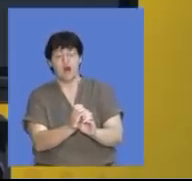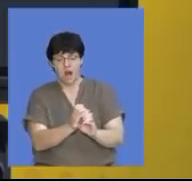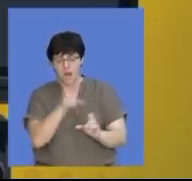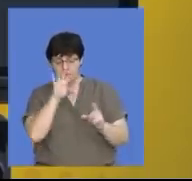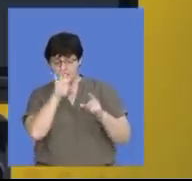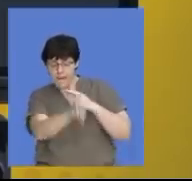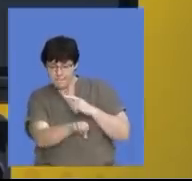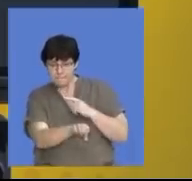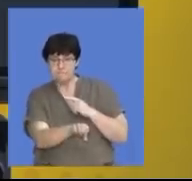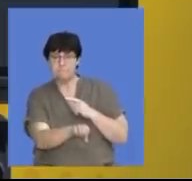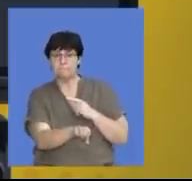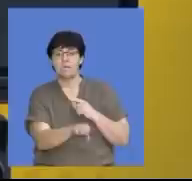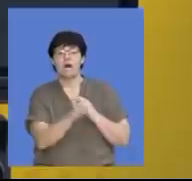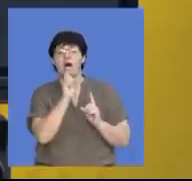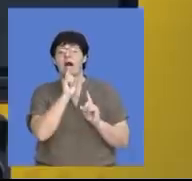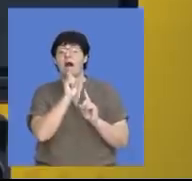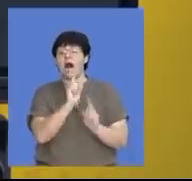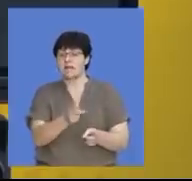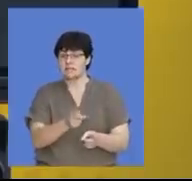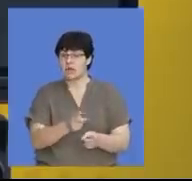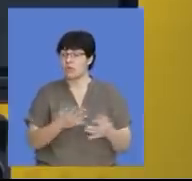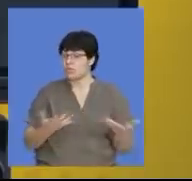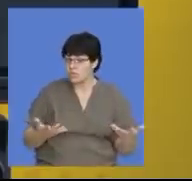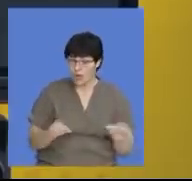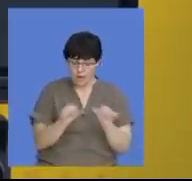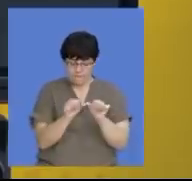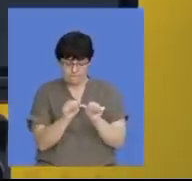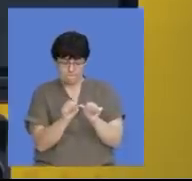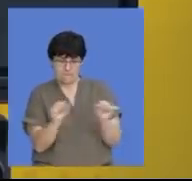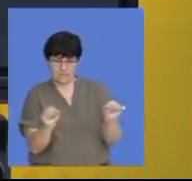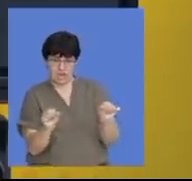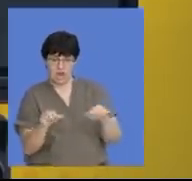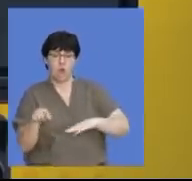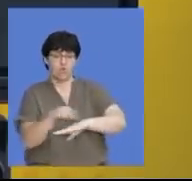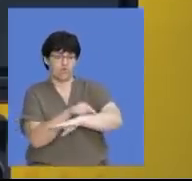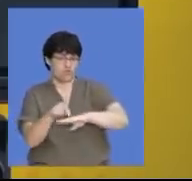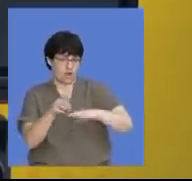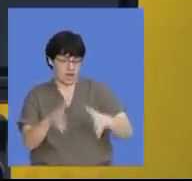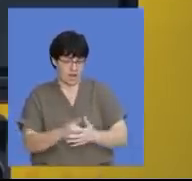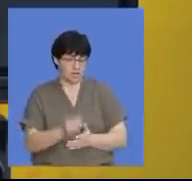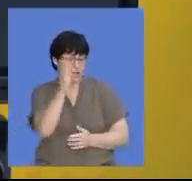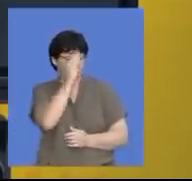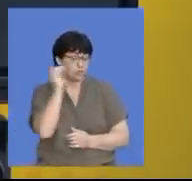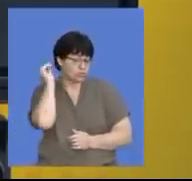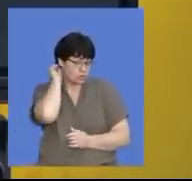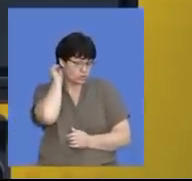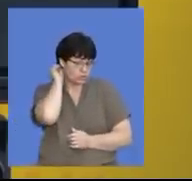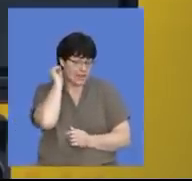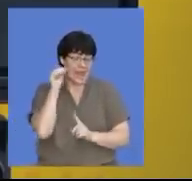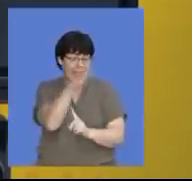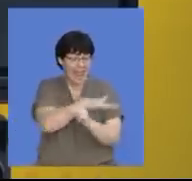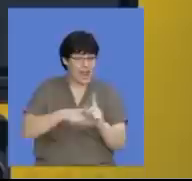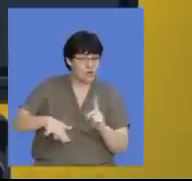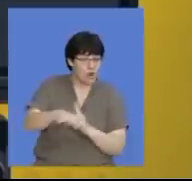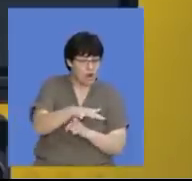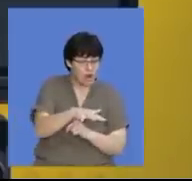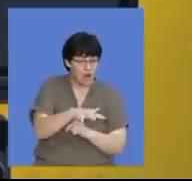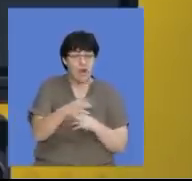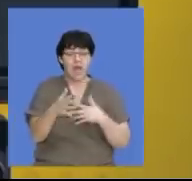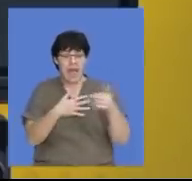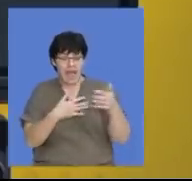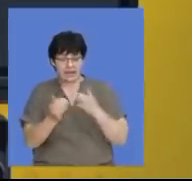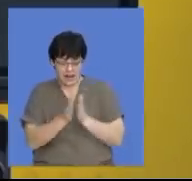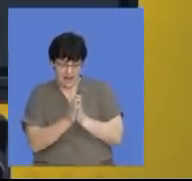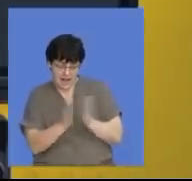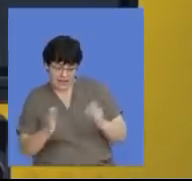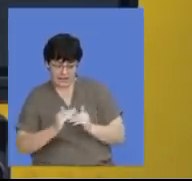to determine the answer by measuring with a ruler. Note, when it comes to area, we're dealing with the